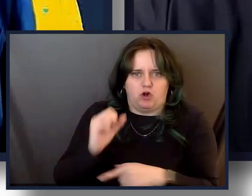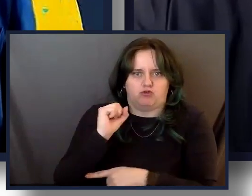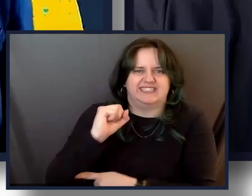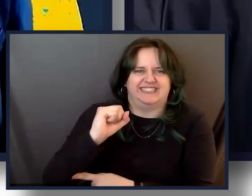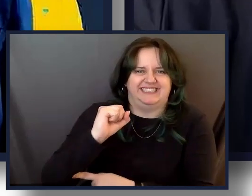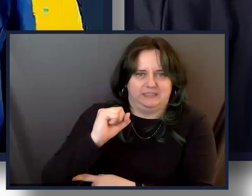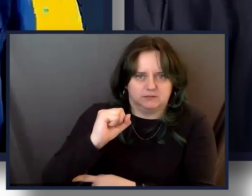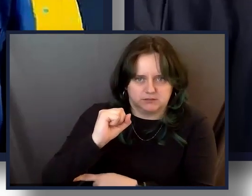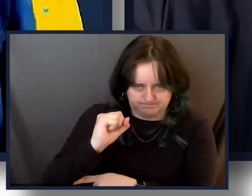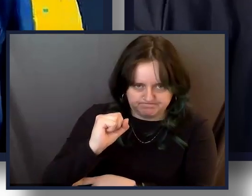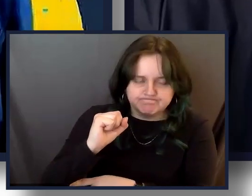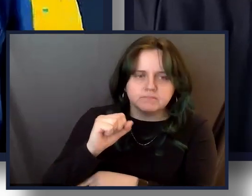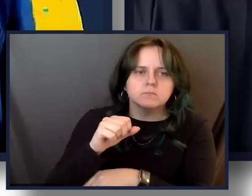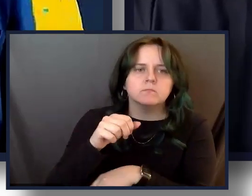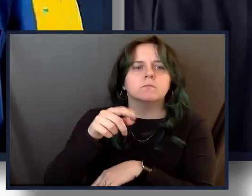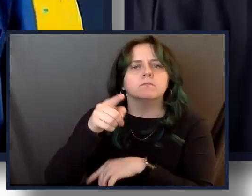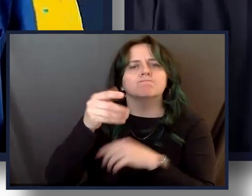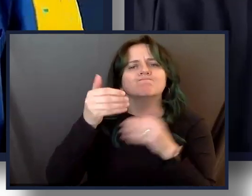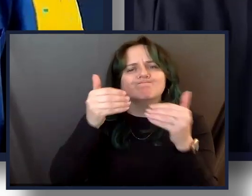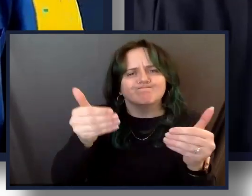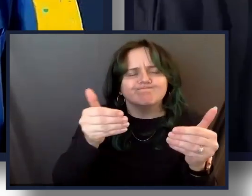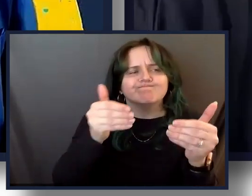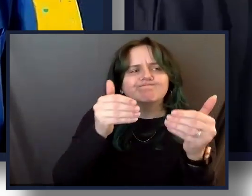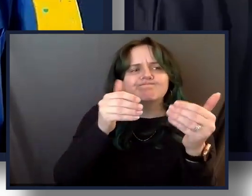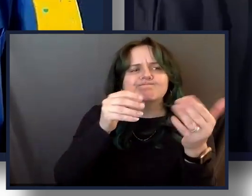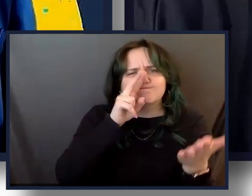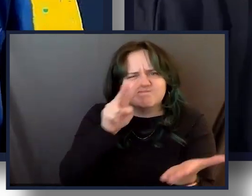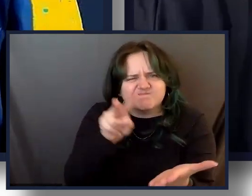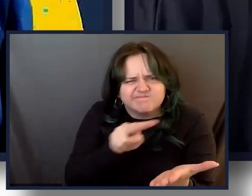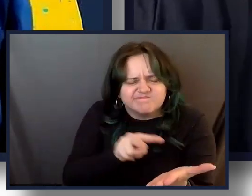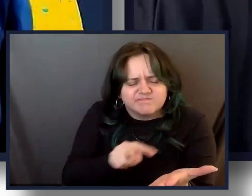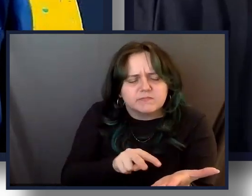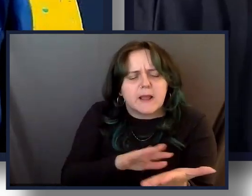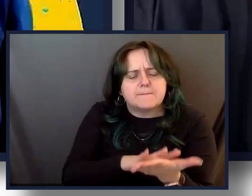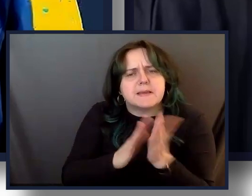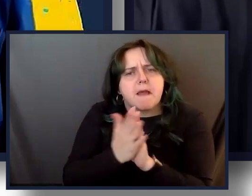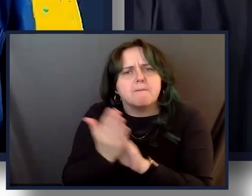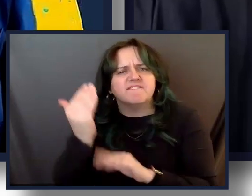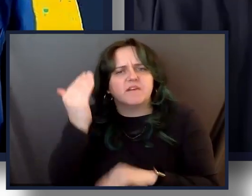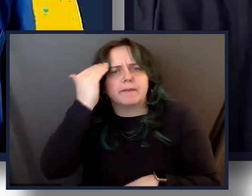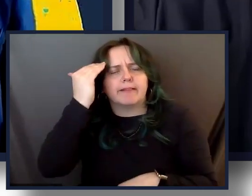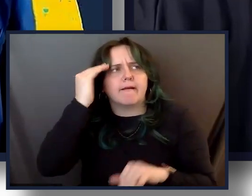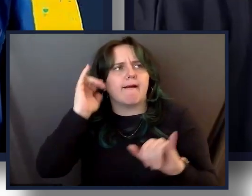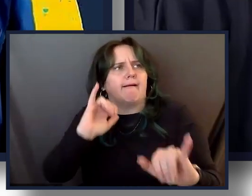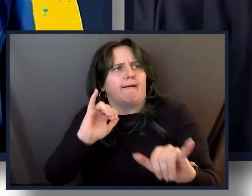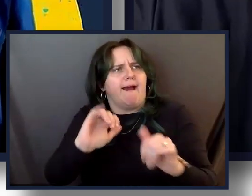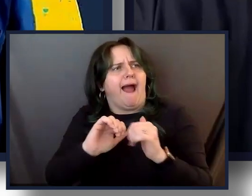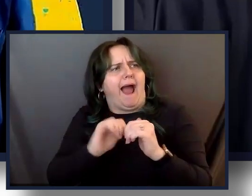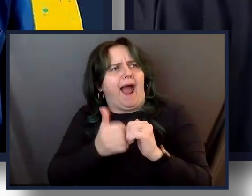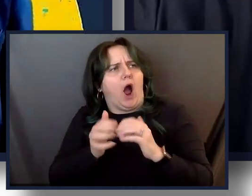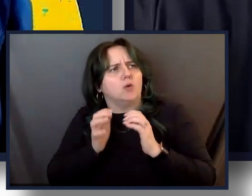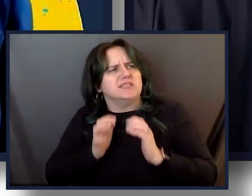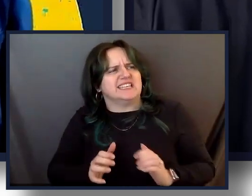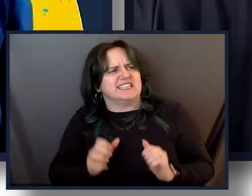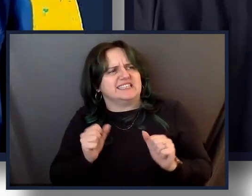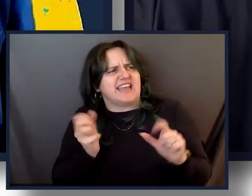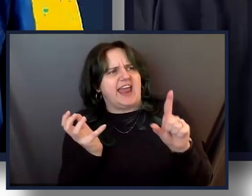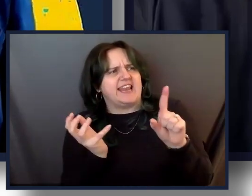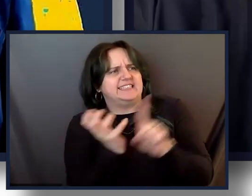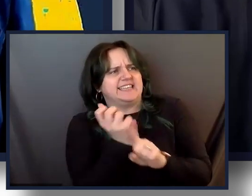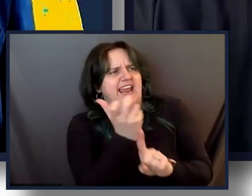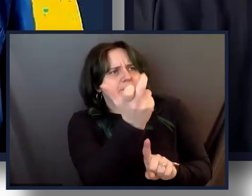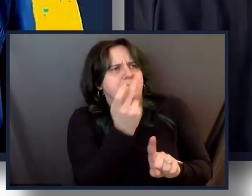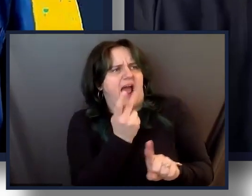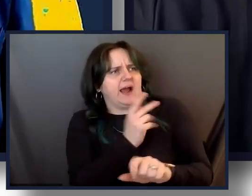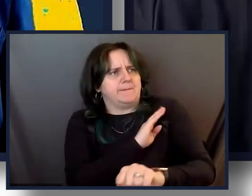familiar with how citizens can take back power if it's been taken from them,